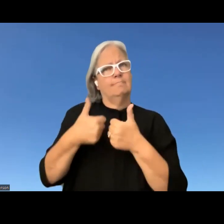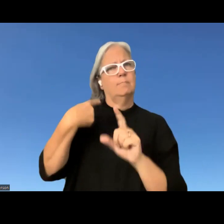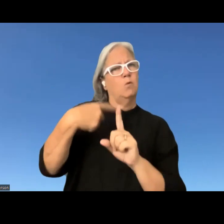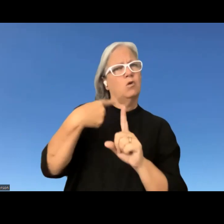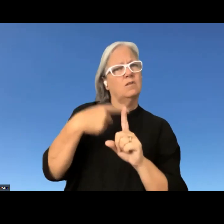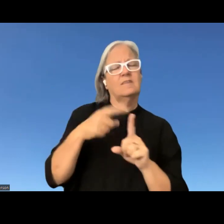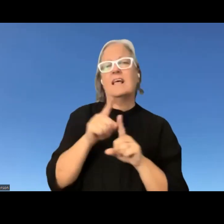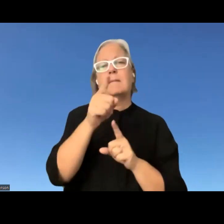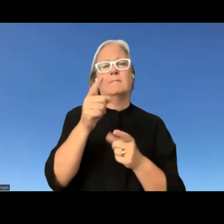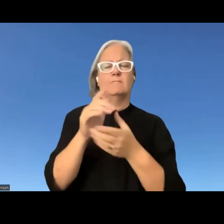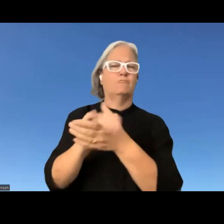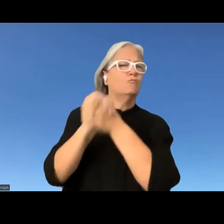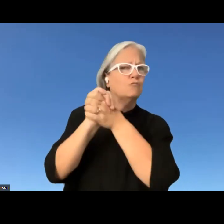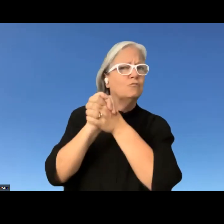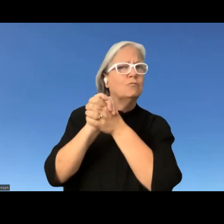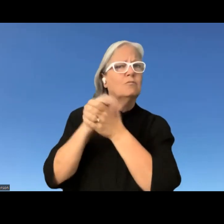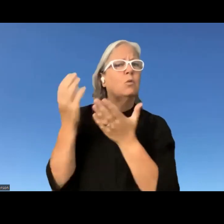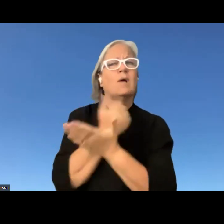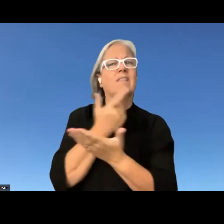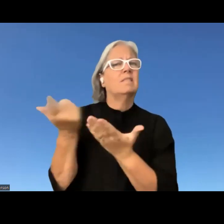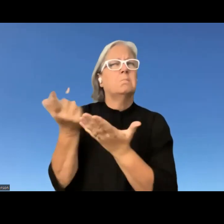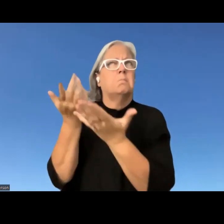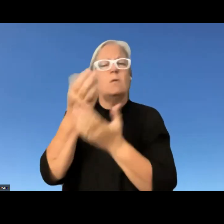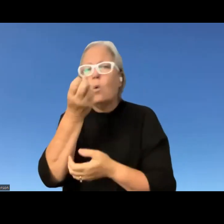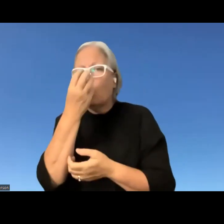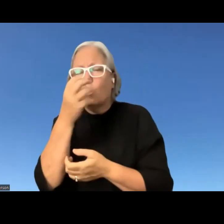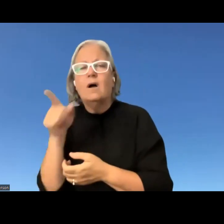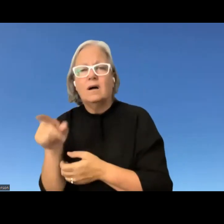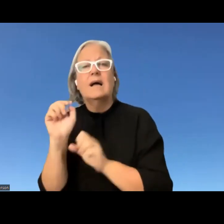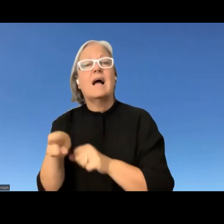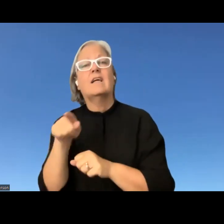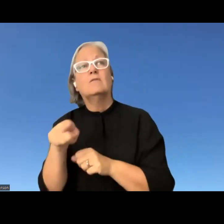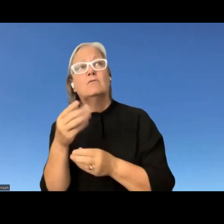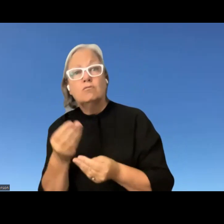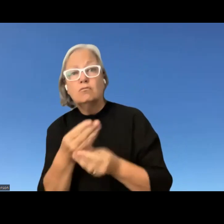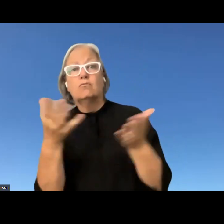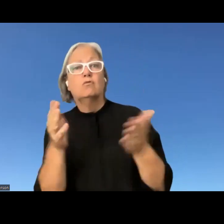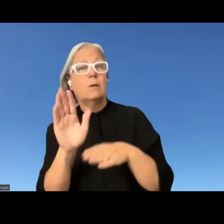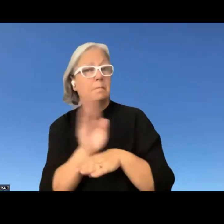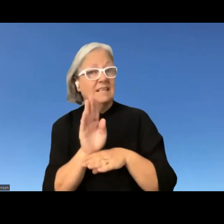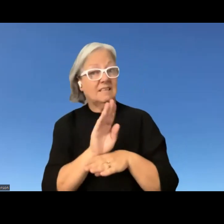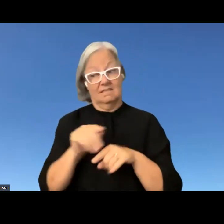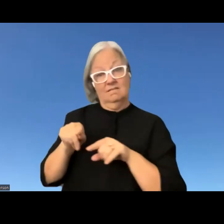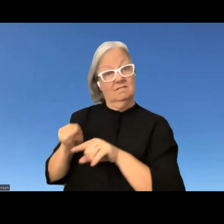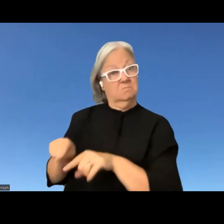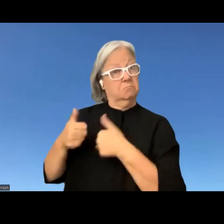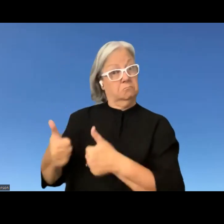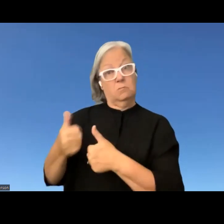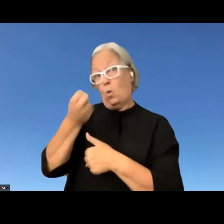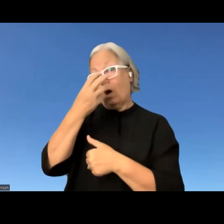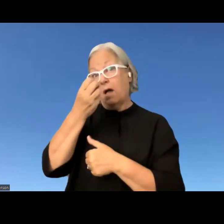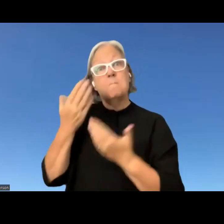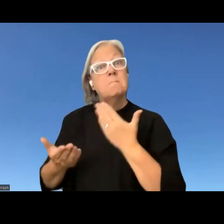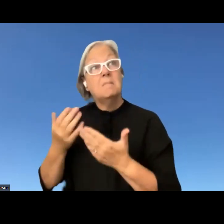for what you're doing in Hong Kong, it's an opportunity then to share that across the business, to ask, well, if we're doing that in Hong Kong, maybe we could be doing